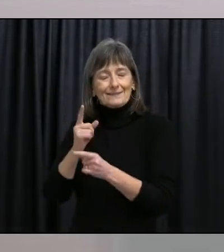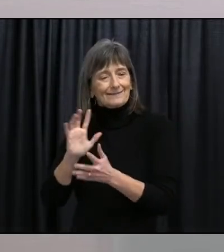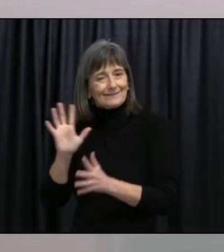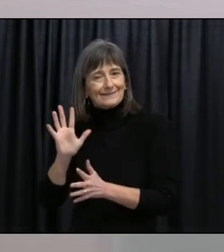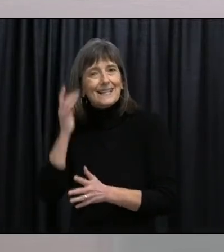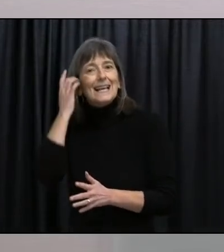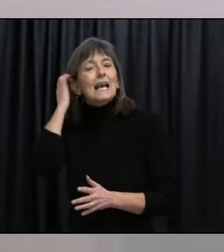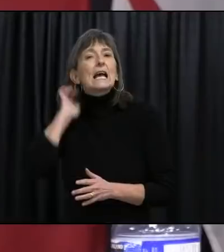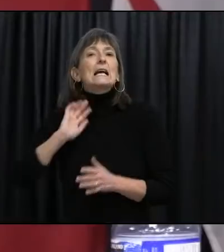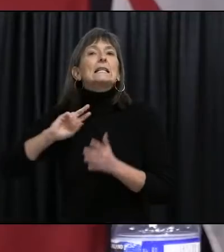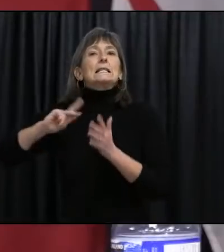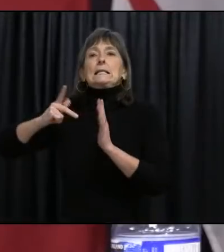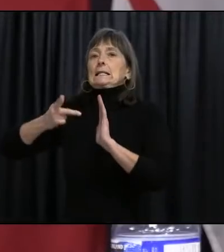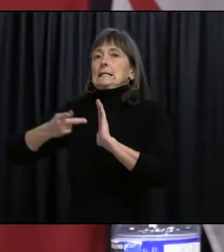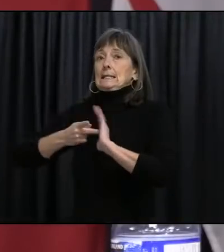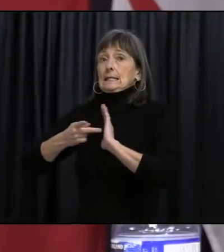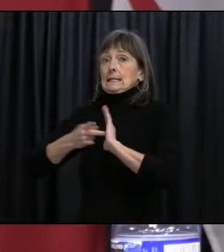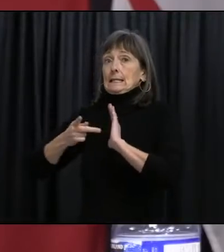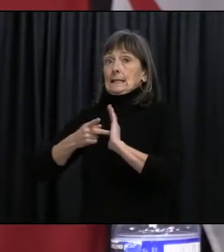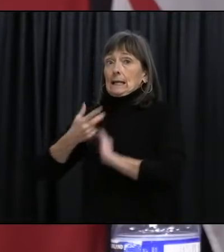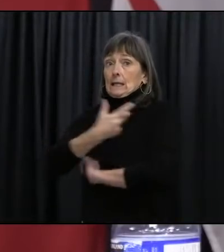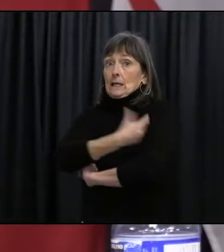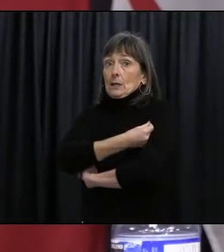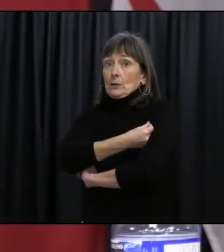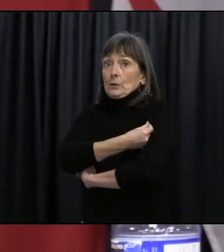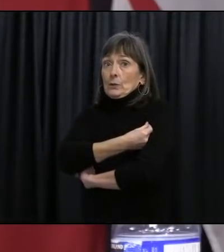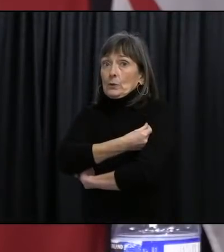There is a second lot of